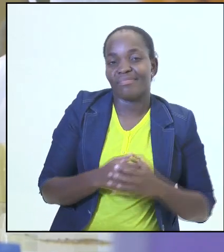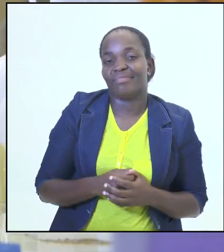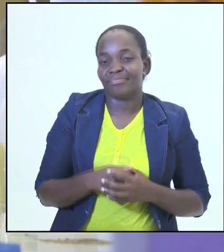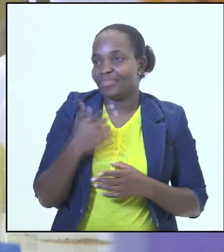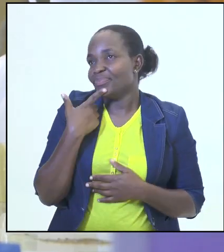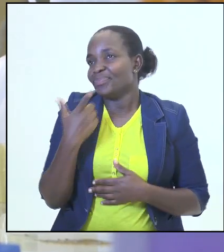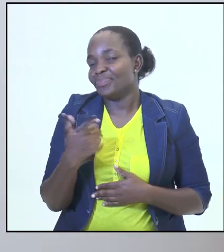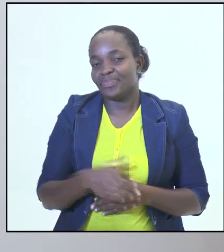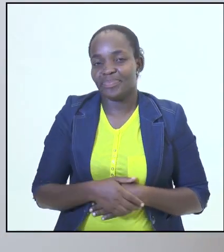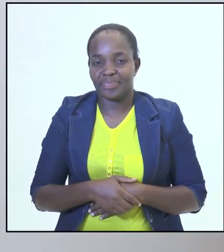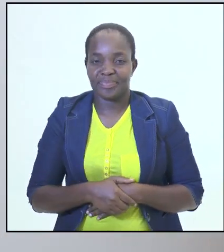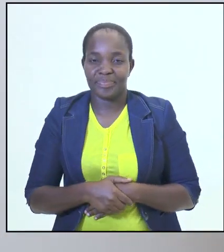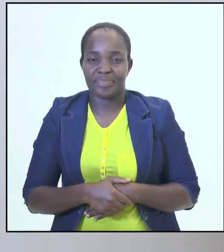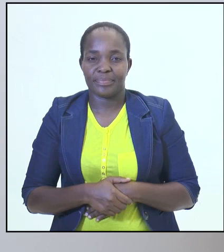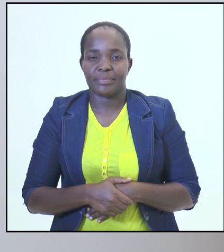Liz.